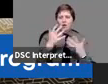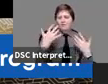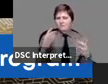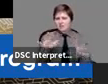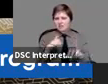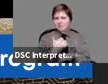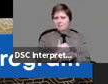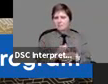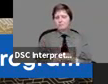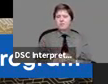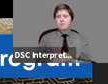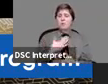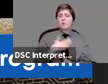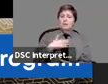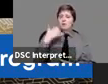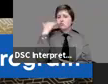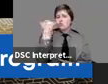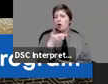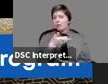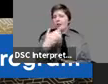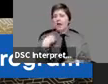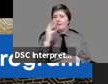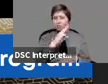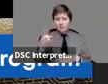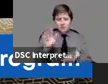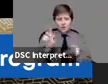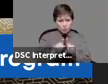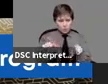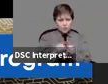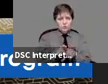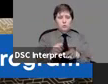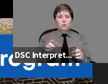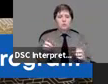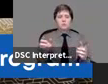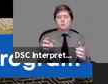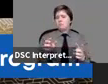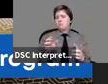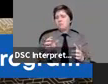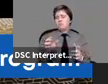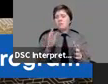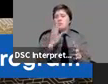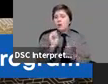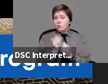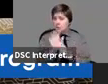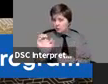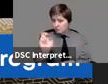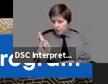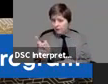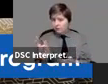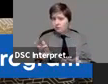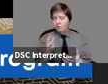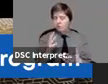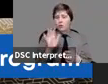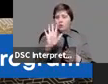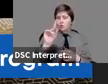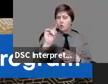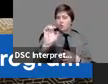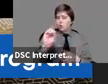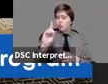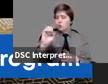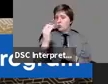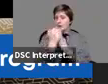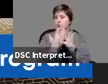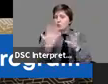please call LISC. They have a website also, but or talk to your bank. And on your to-do list should be